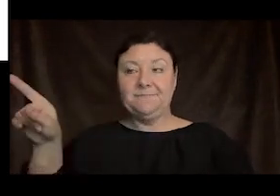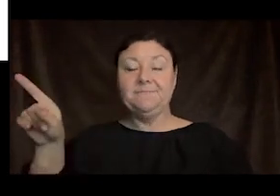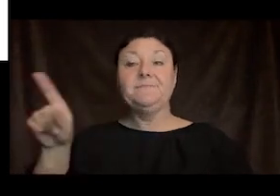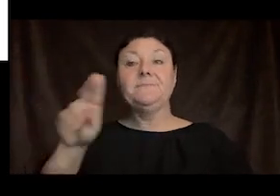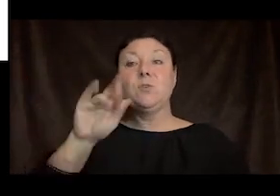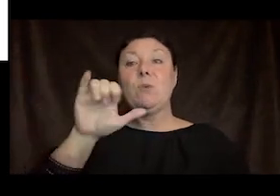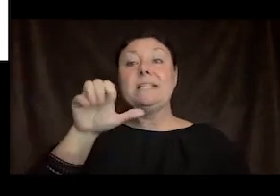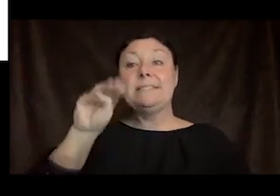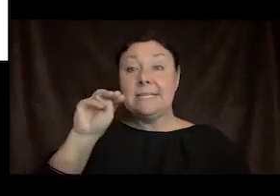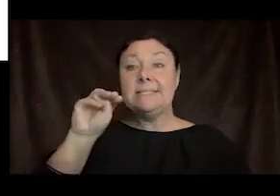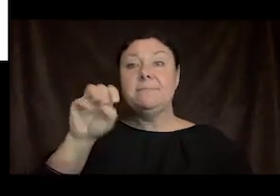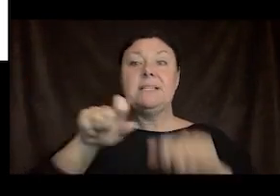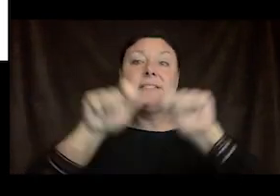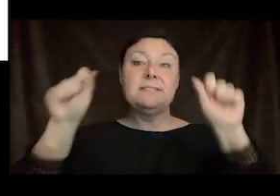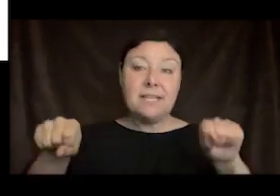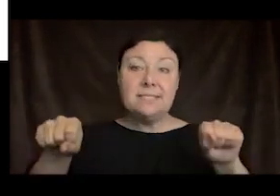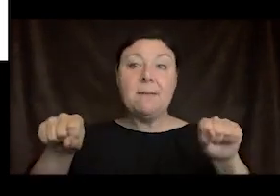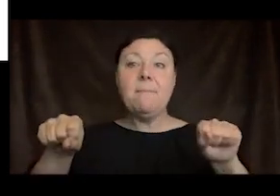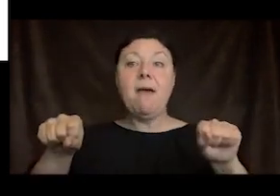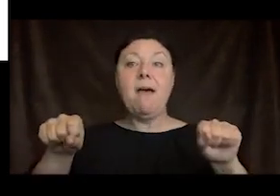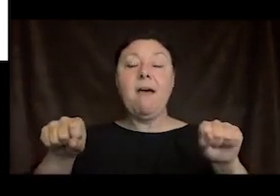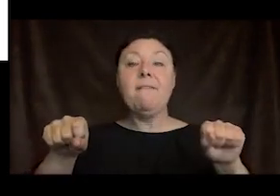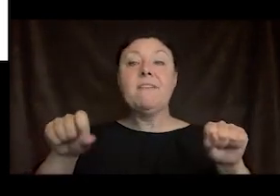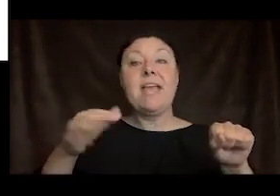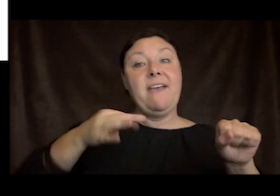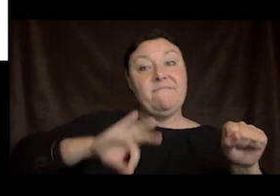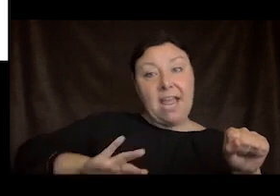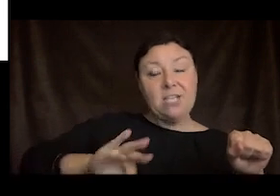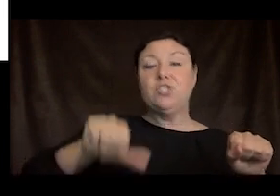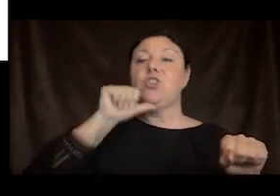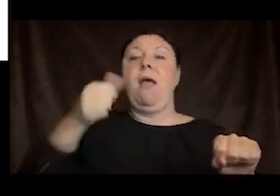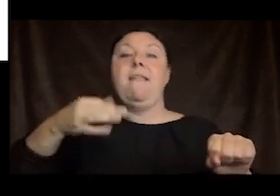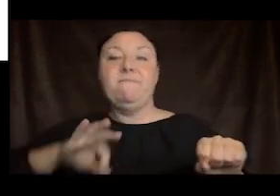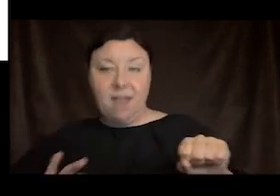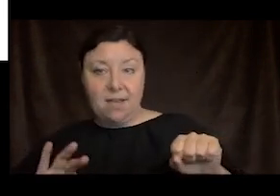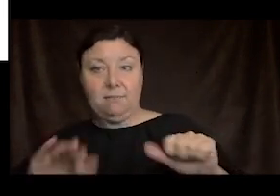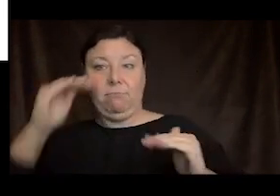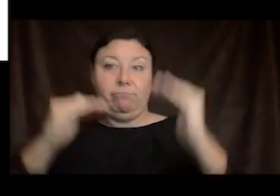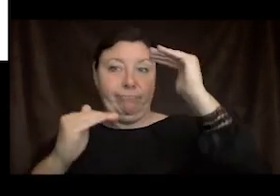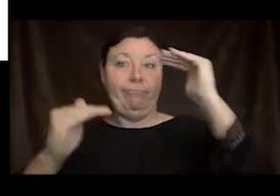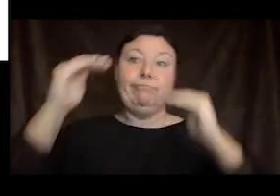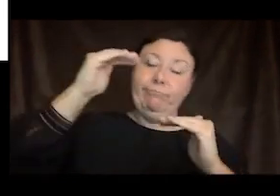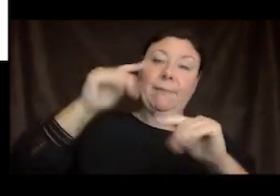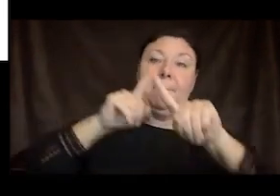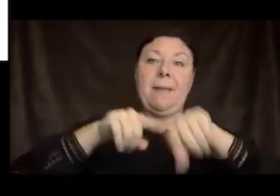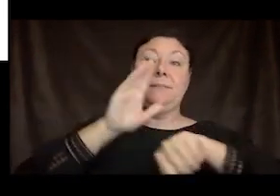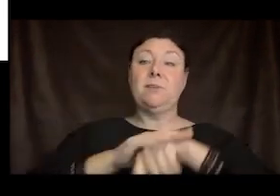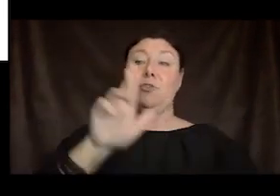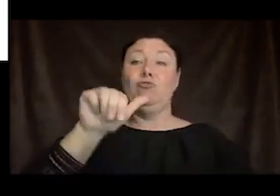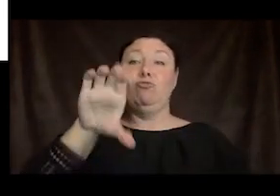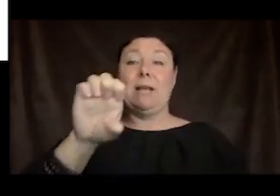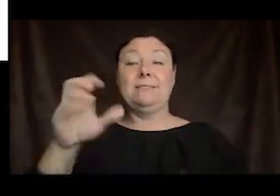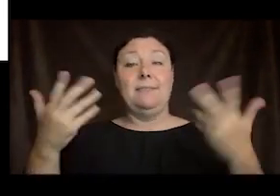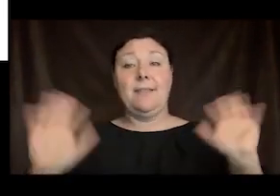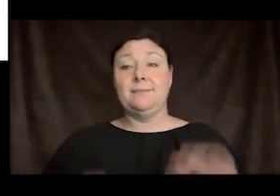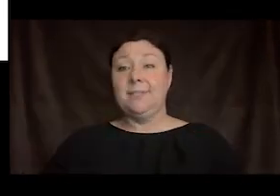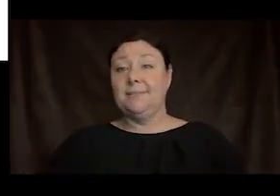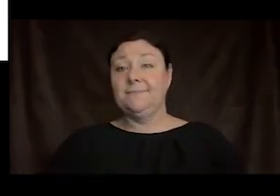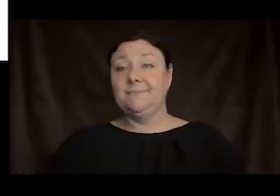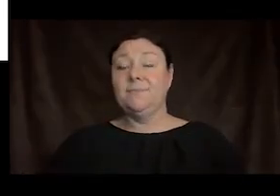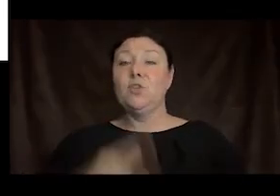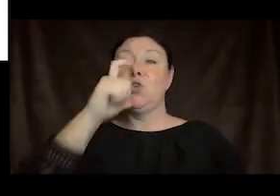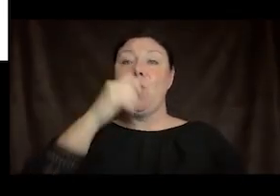is a system of advantages and disadvantages based on race. That's it. Who has